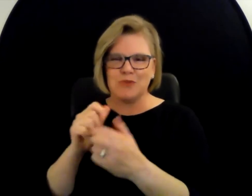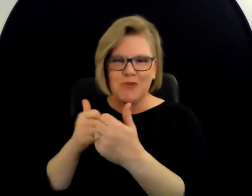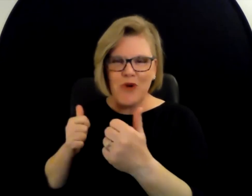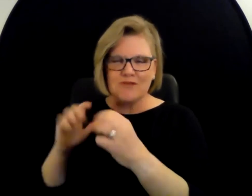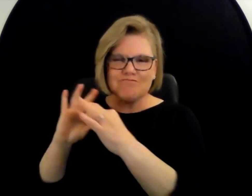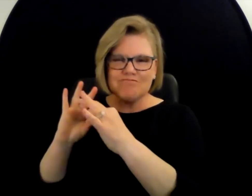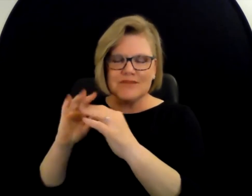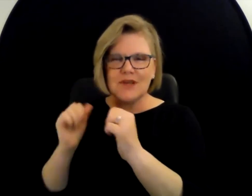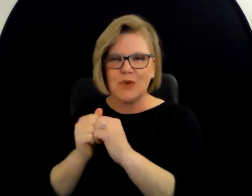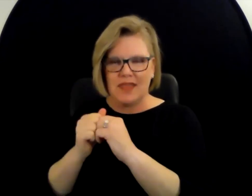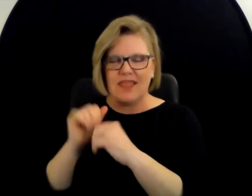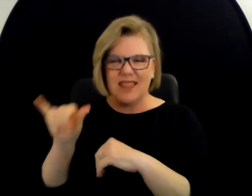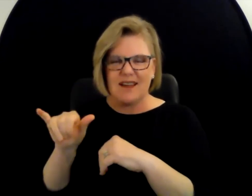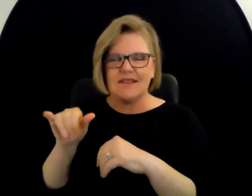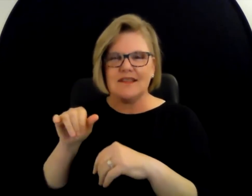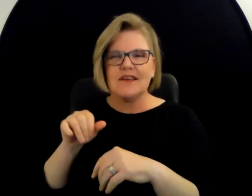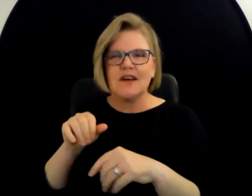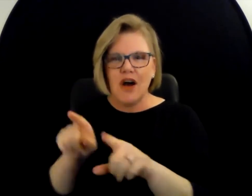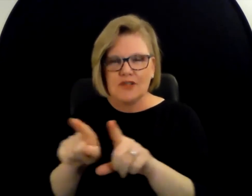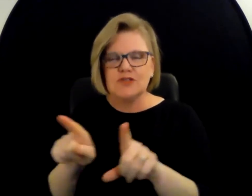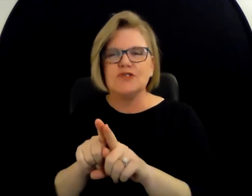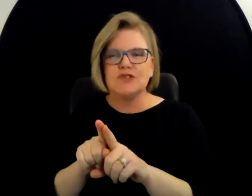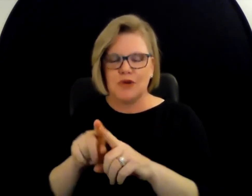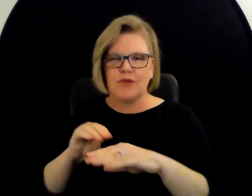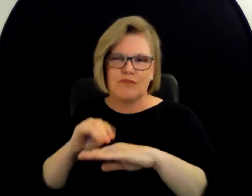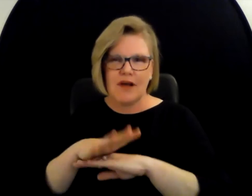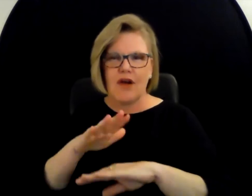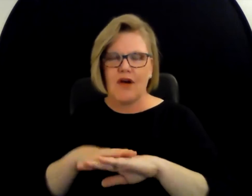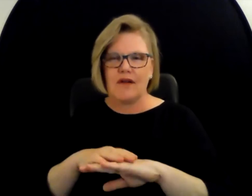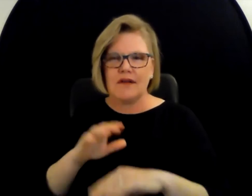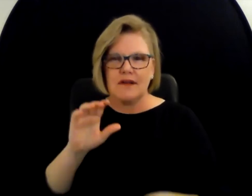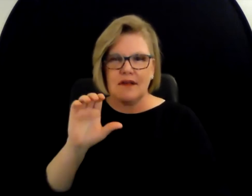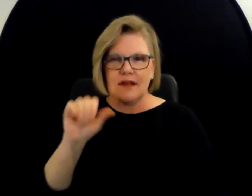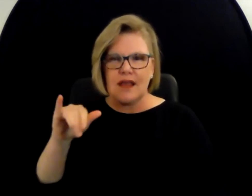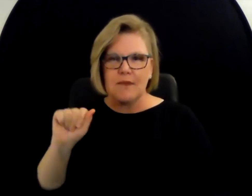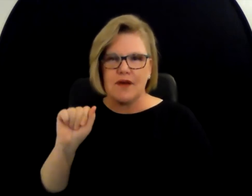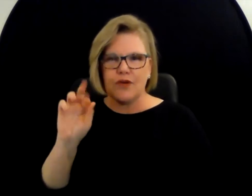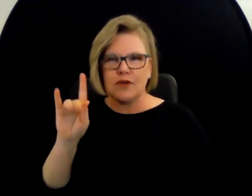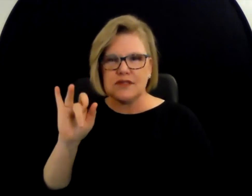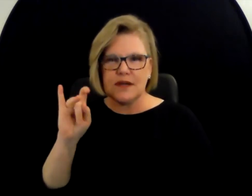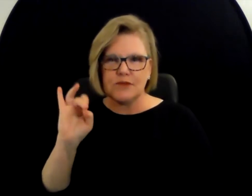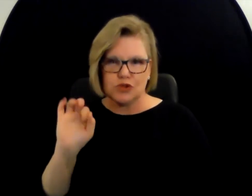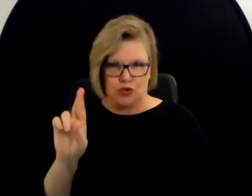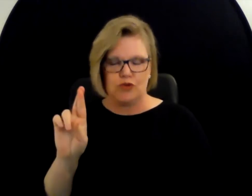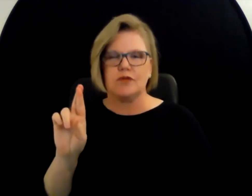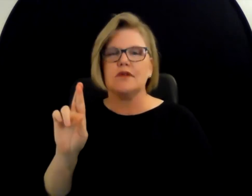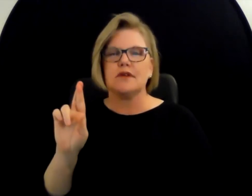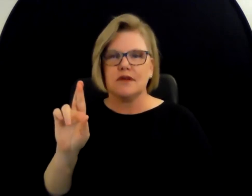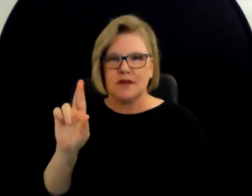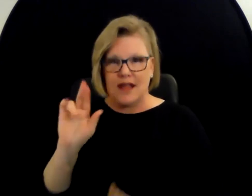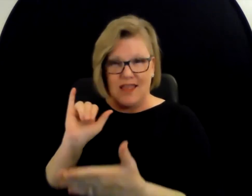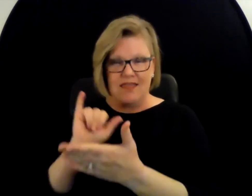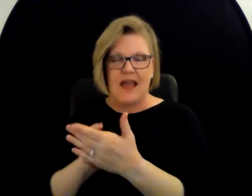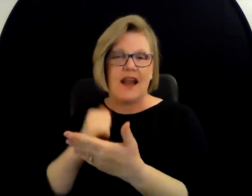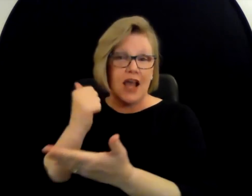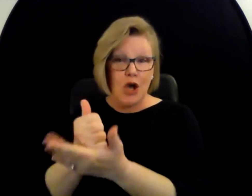acts weakly on the kappa receptor for the opioid receptor, and that has these mild